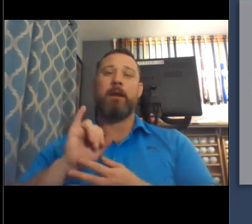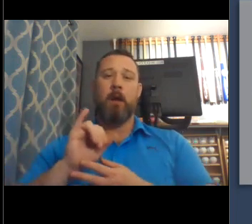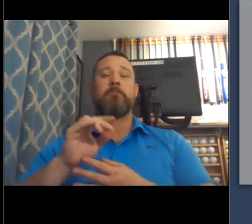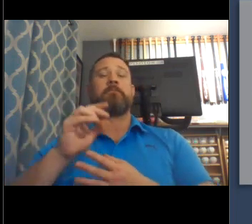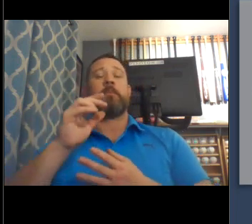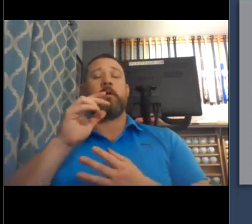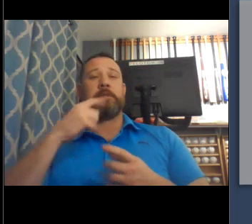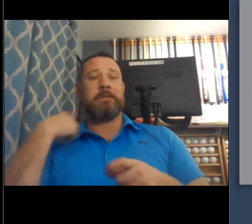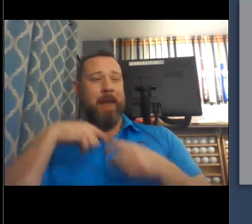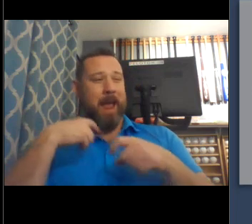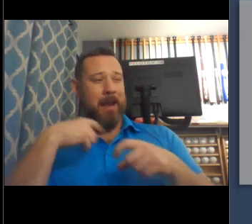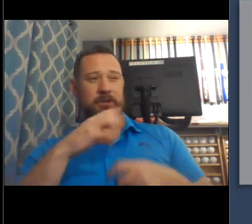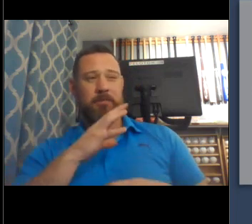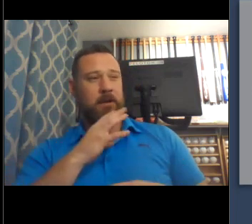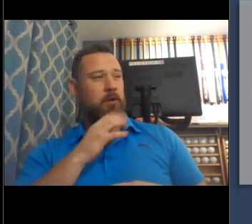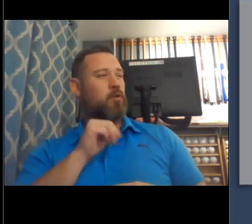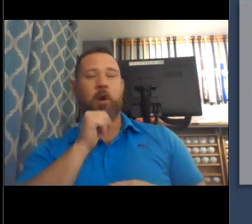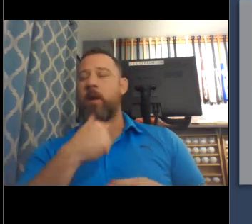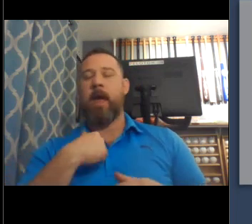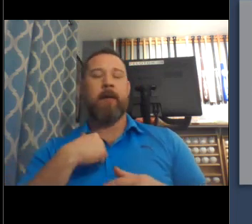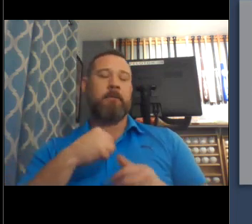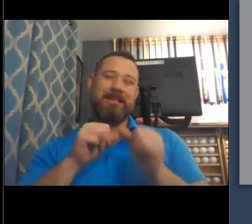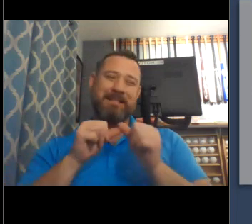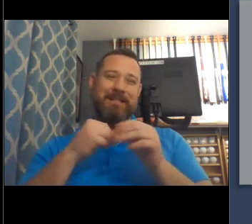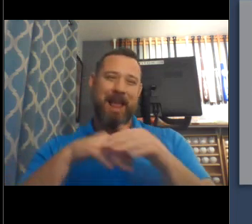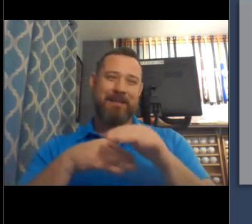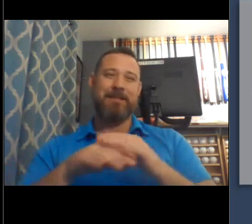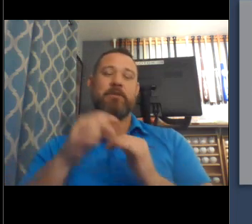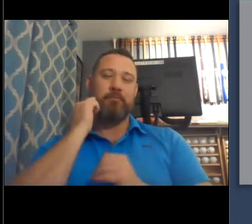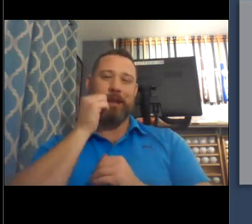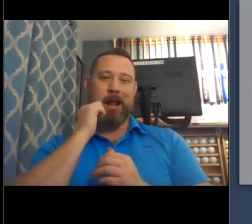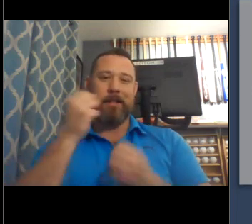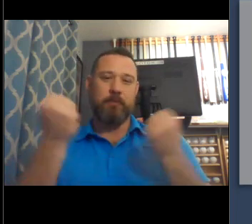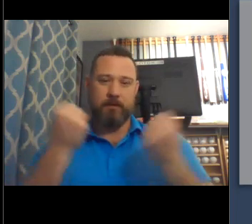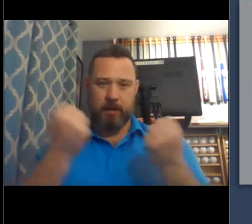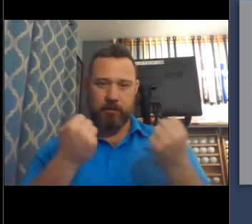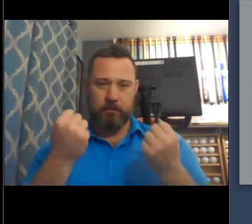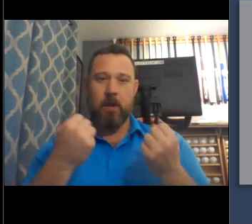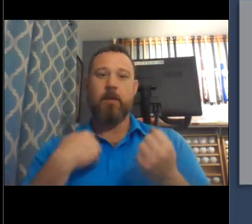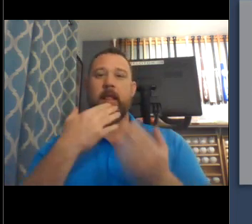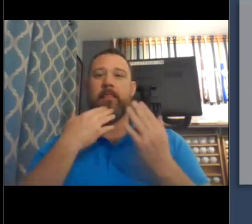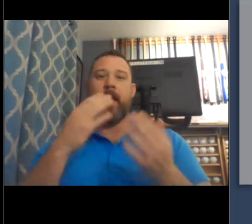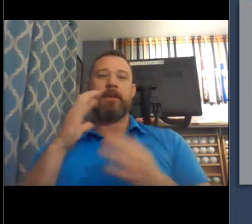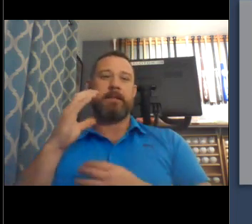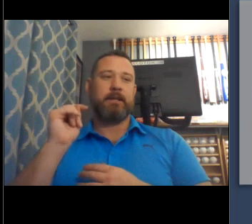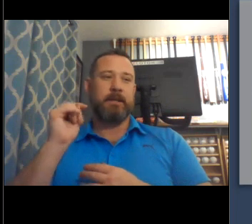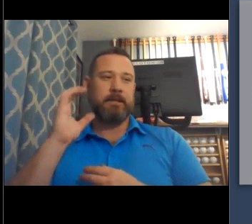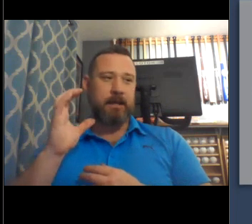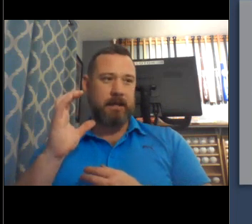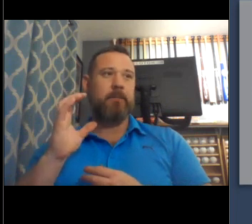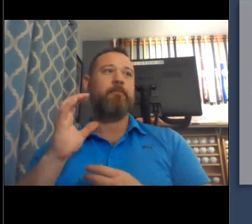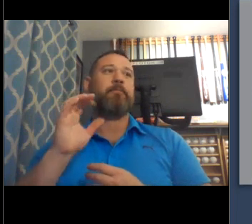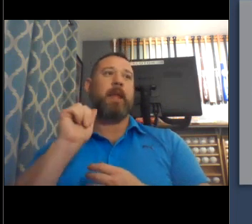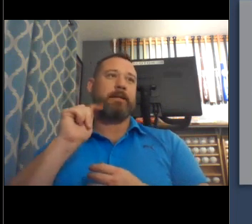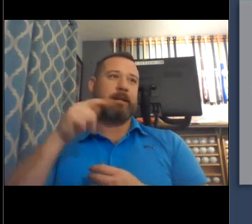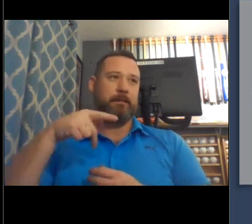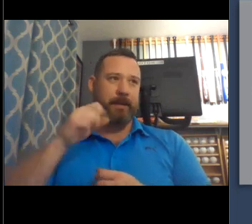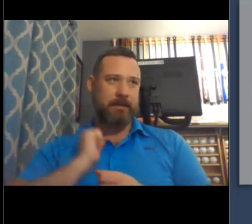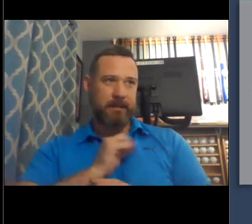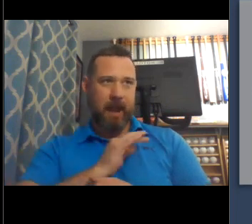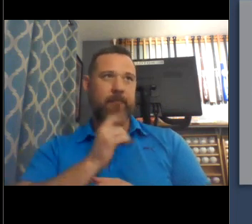who don't have consistent access to a vehicle for daily transportation needs, I'd like to thank the CTC and particularly ATP staff for